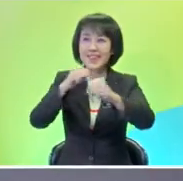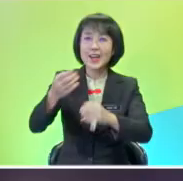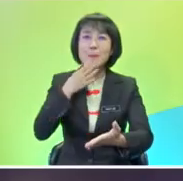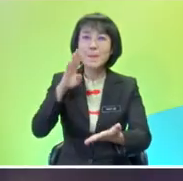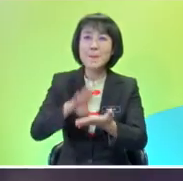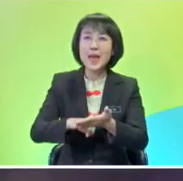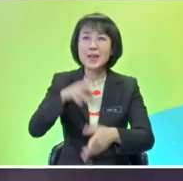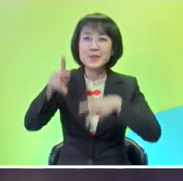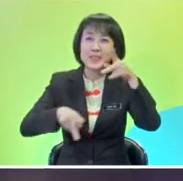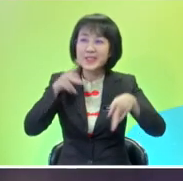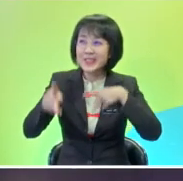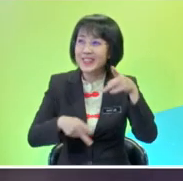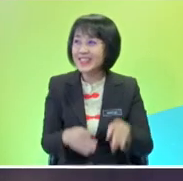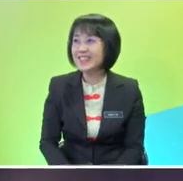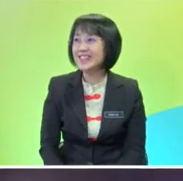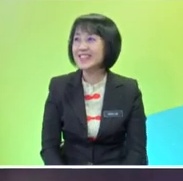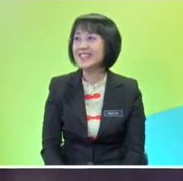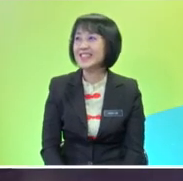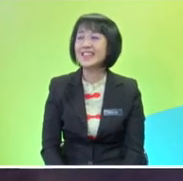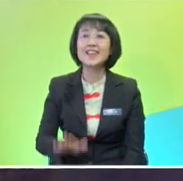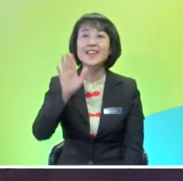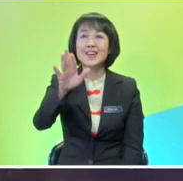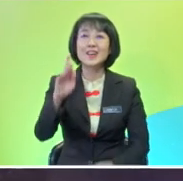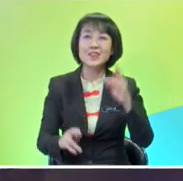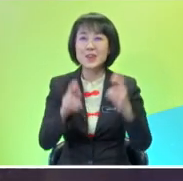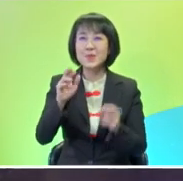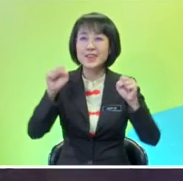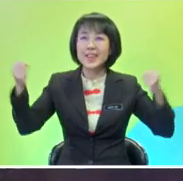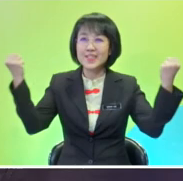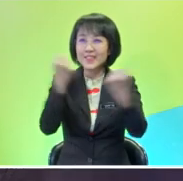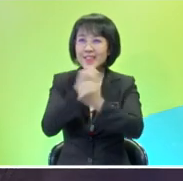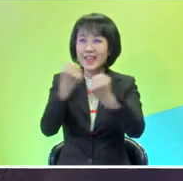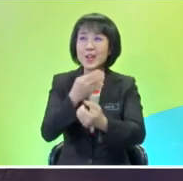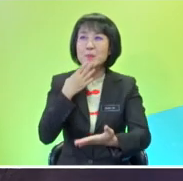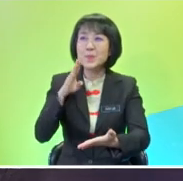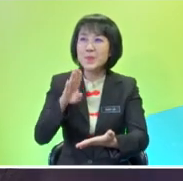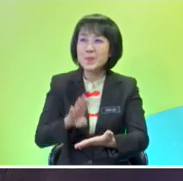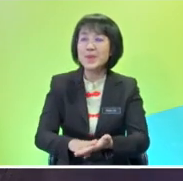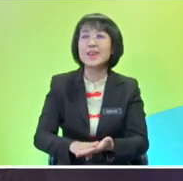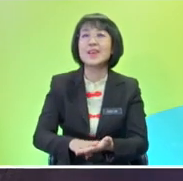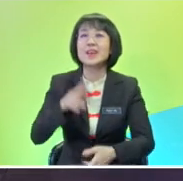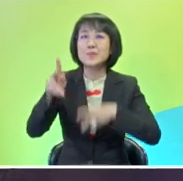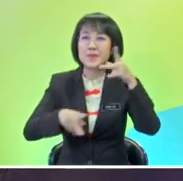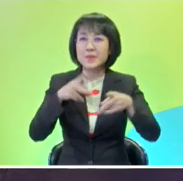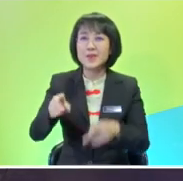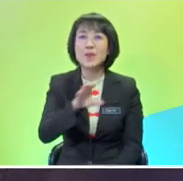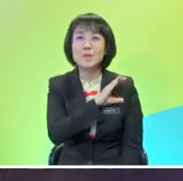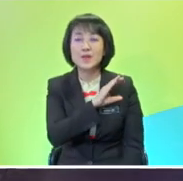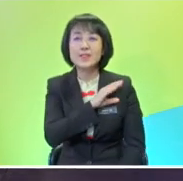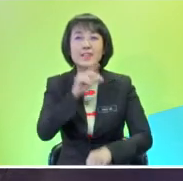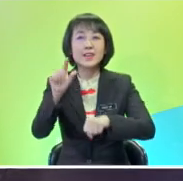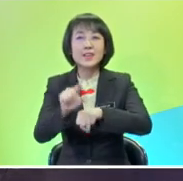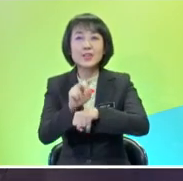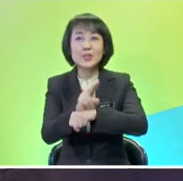So your robot can fight bad guys. Okay. That's right. And the police can use my robot to help them as well.